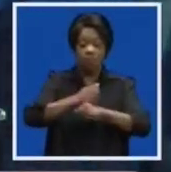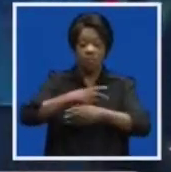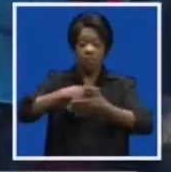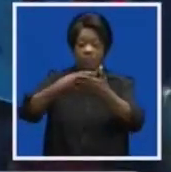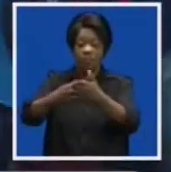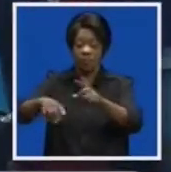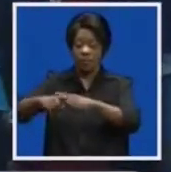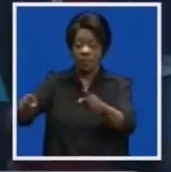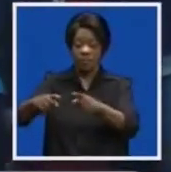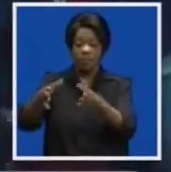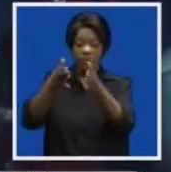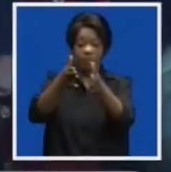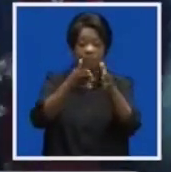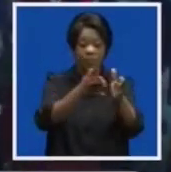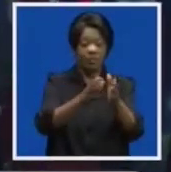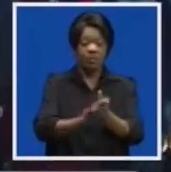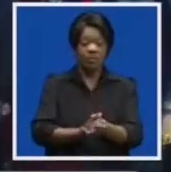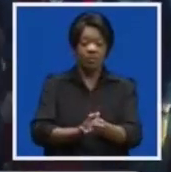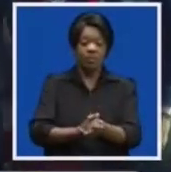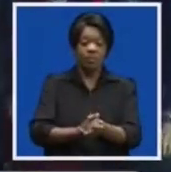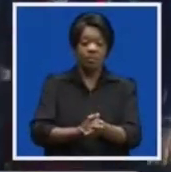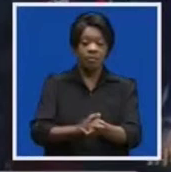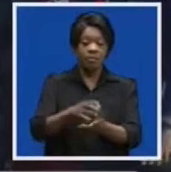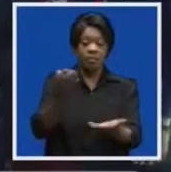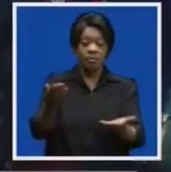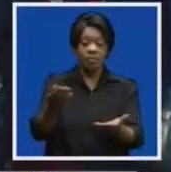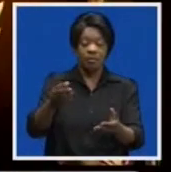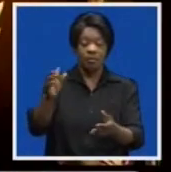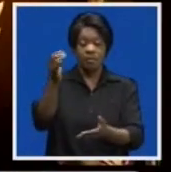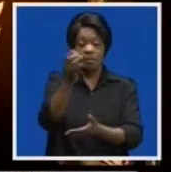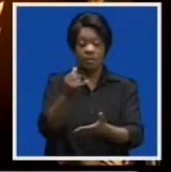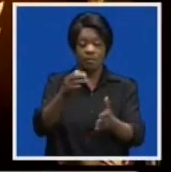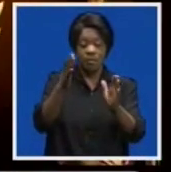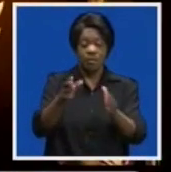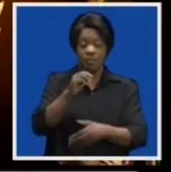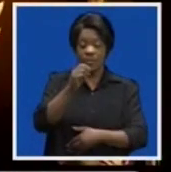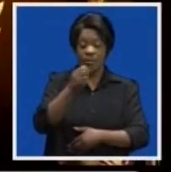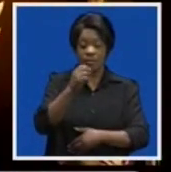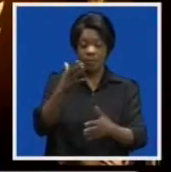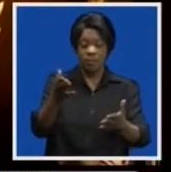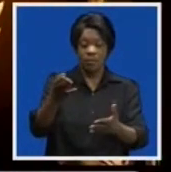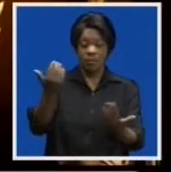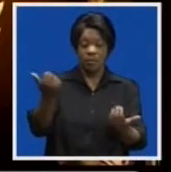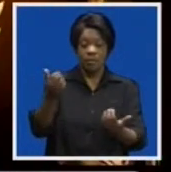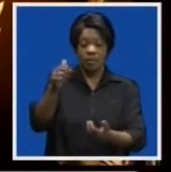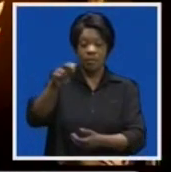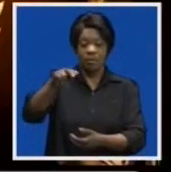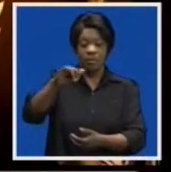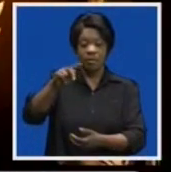is Monde Mutale, popularly known as Mr. Nguzu, who won the Most Outstanding Media Artist Award, while Anita